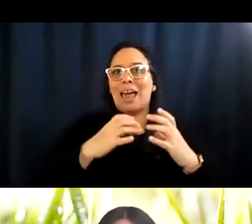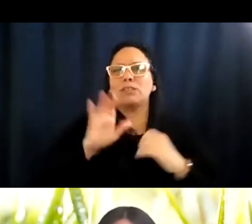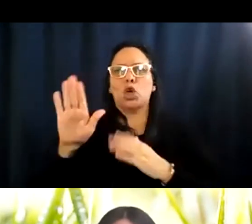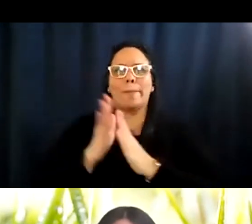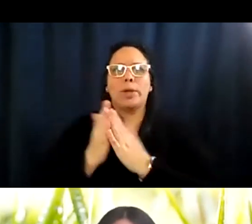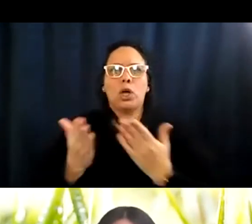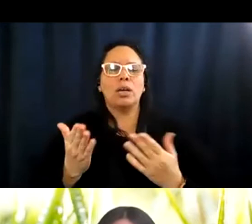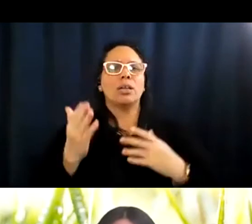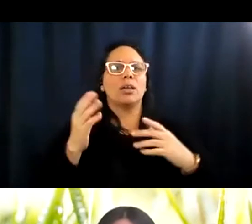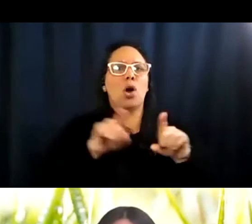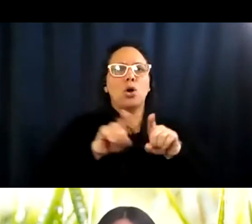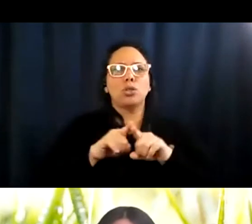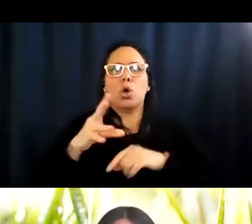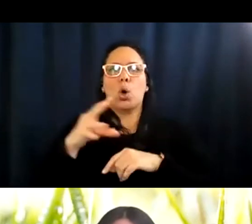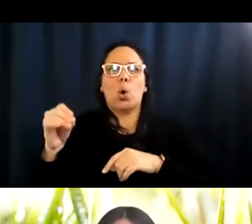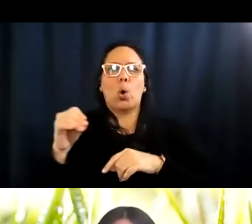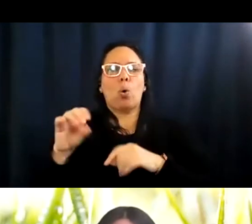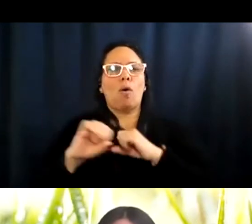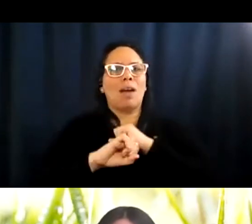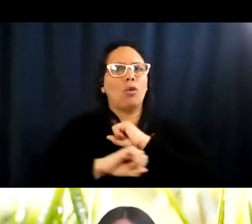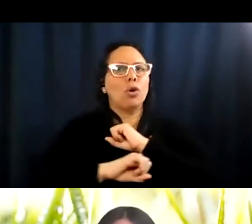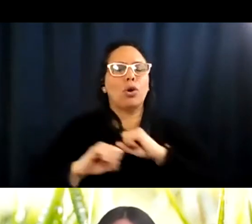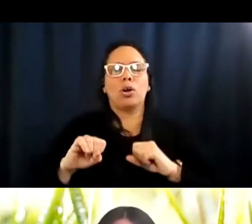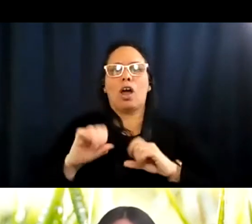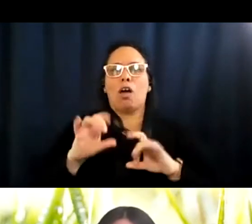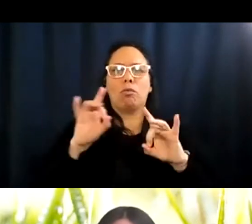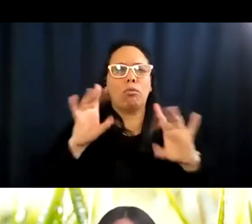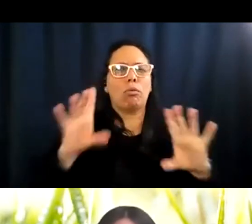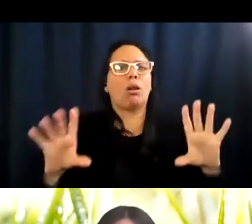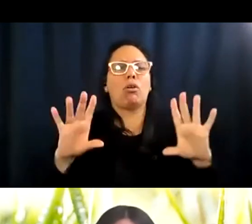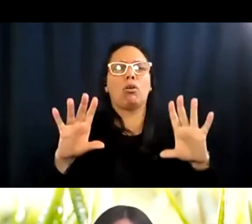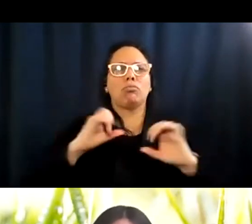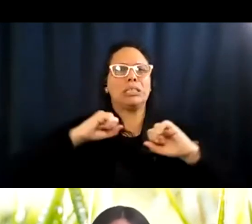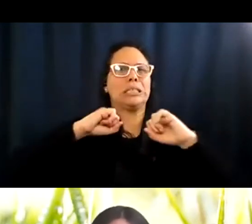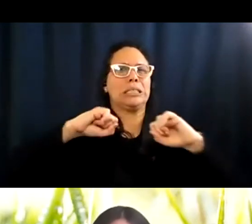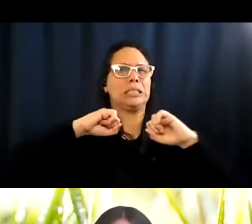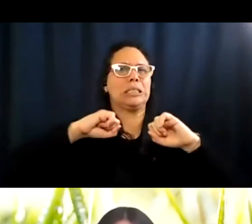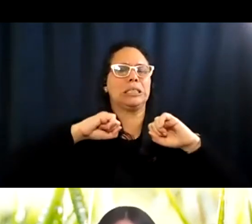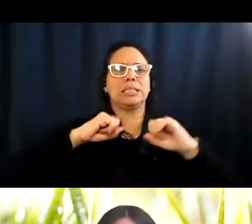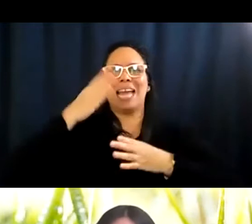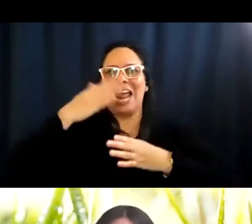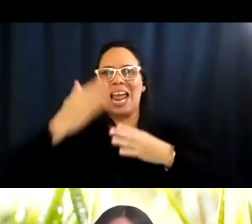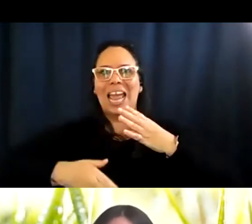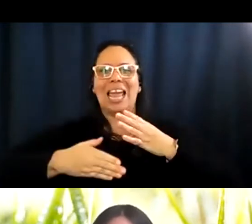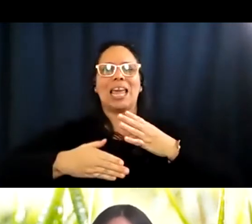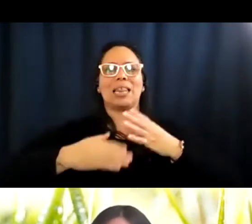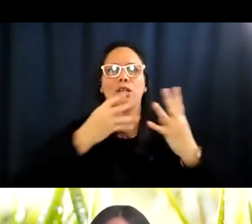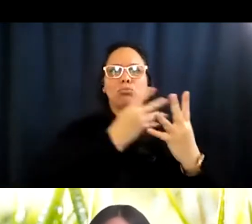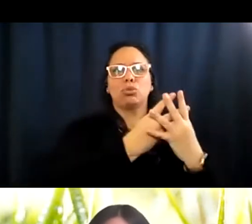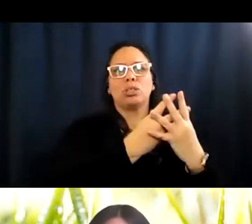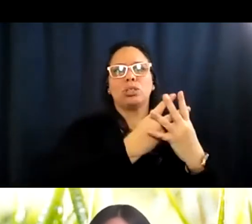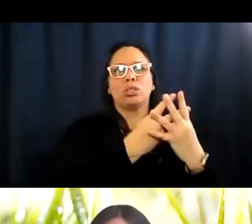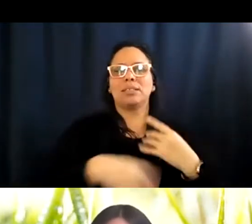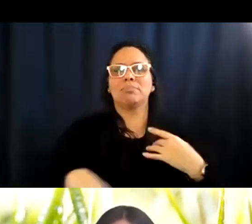a co-founder of Critical Resistance, an organization that aims to end the prison industrial complex. Dr.